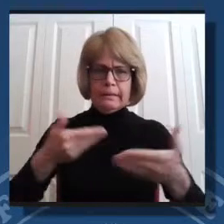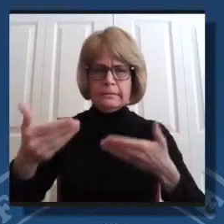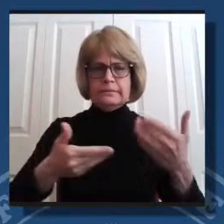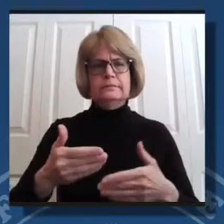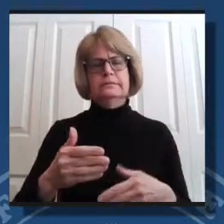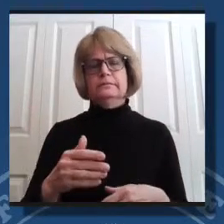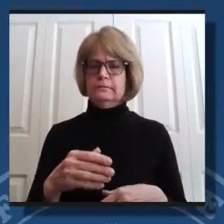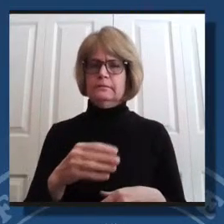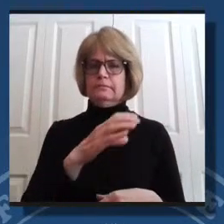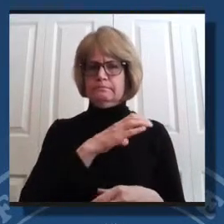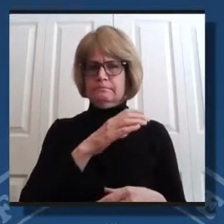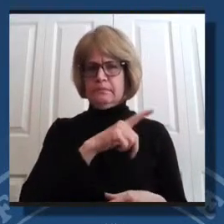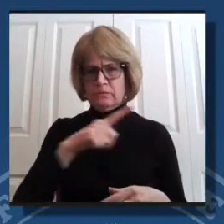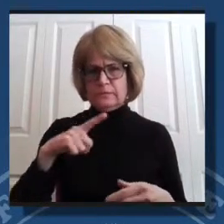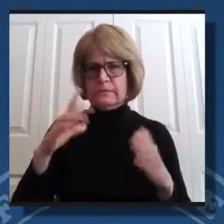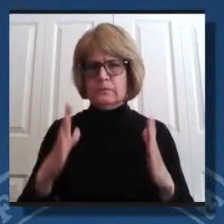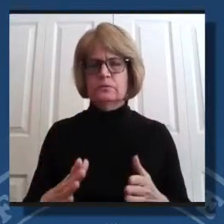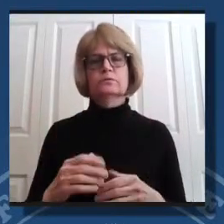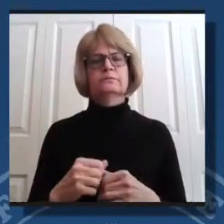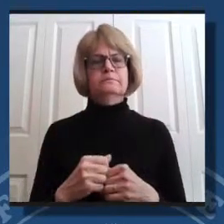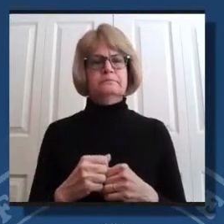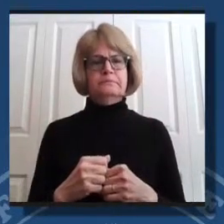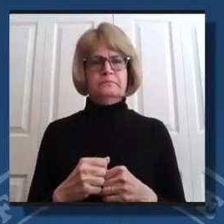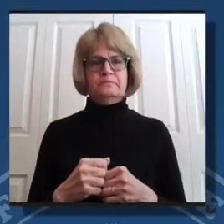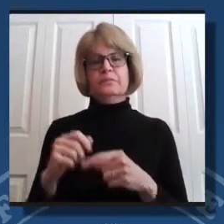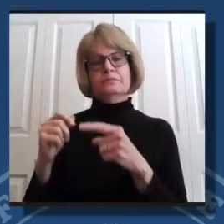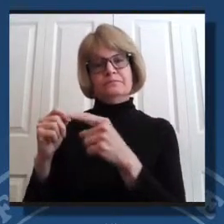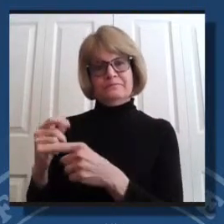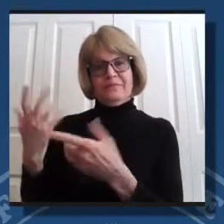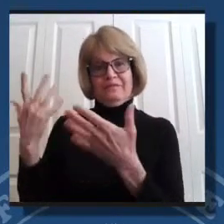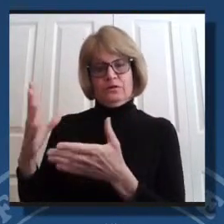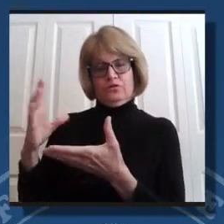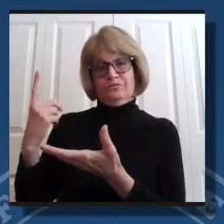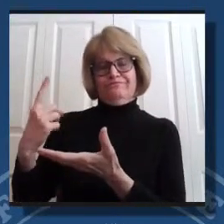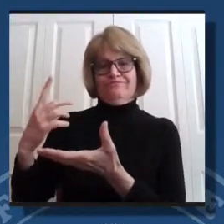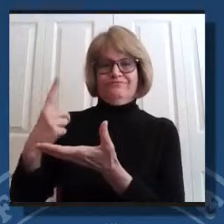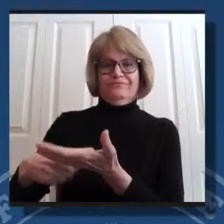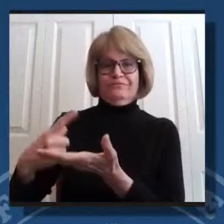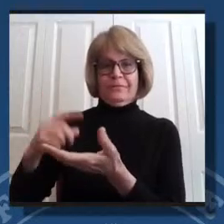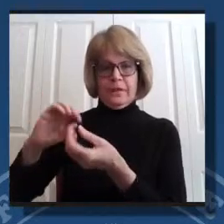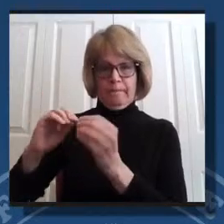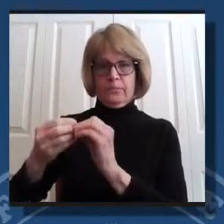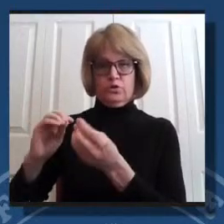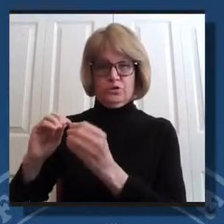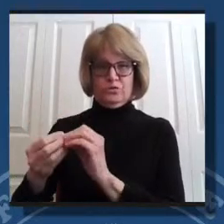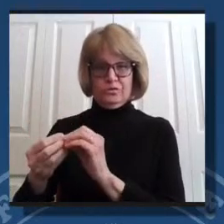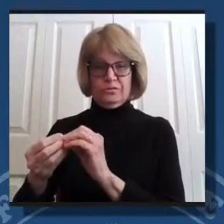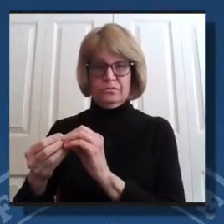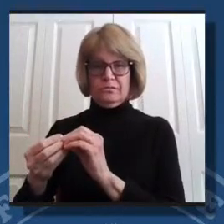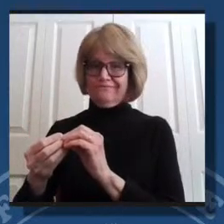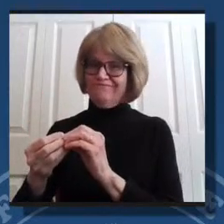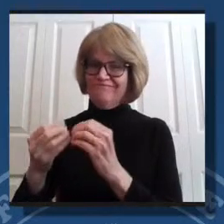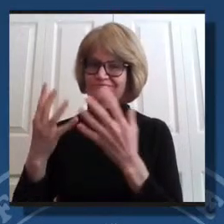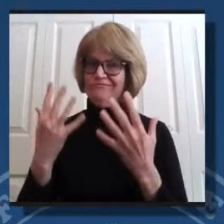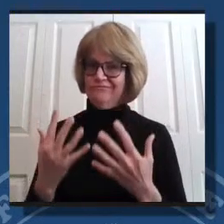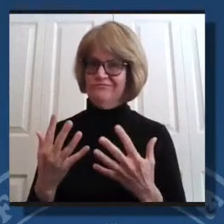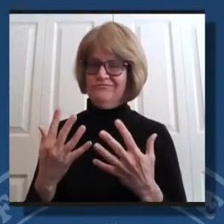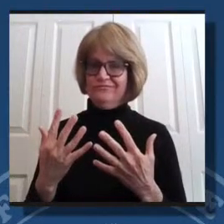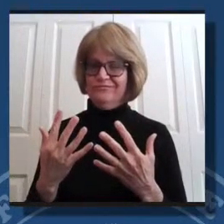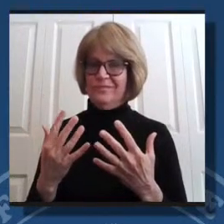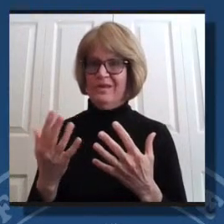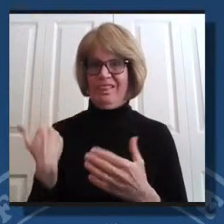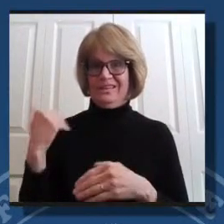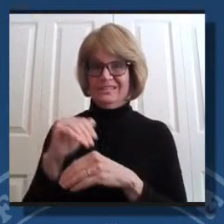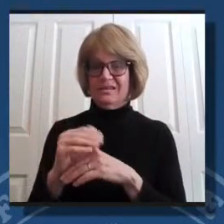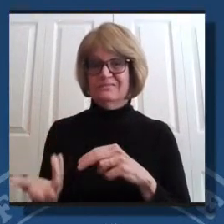Assembly. Again, you've heard Secretary Majeski talk about the numbers, and unfortunately, as the governor pointed out, we added to that number